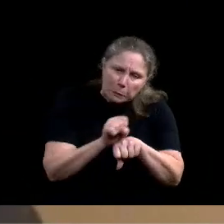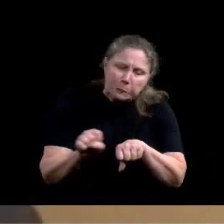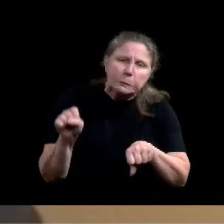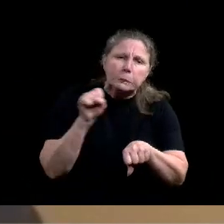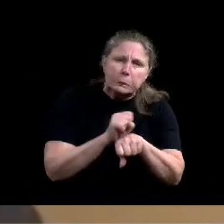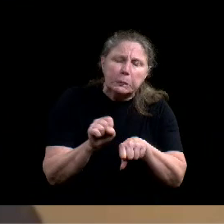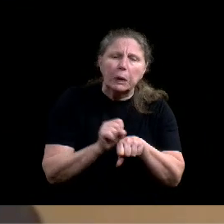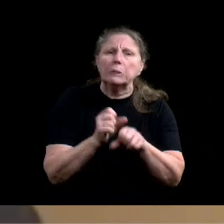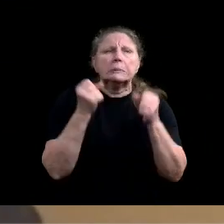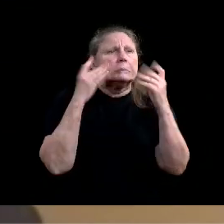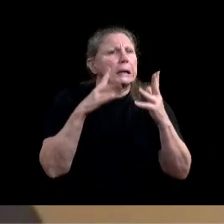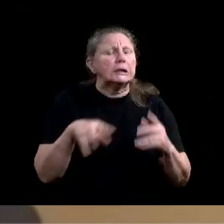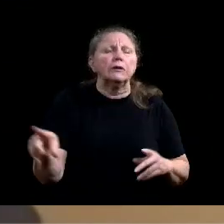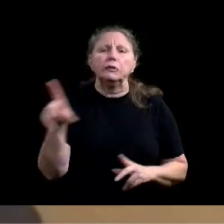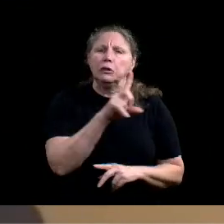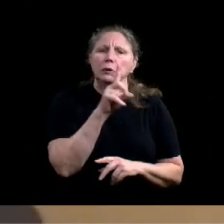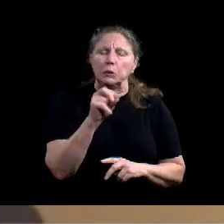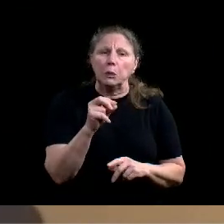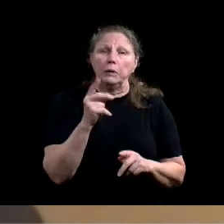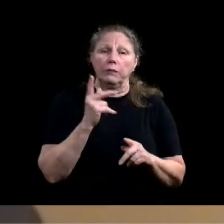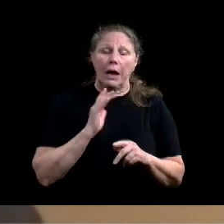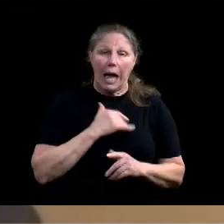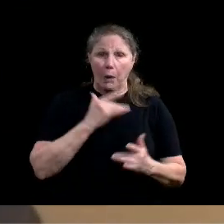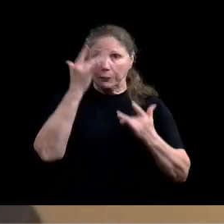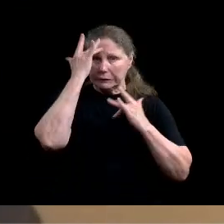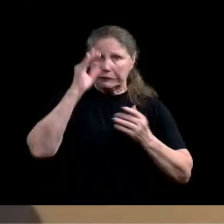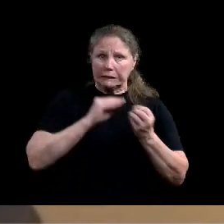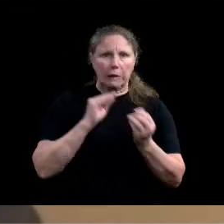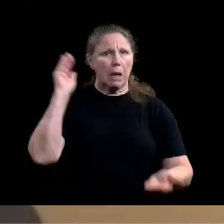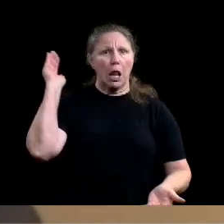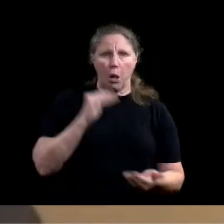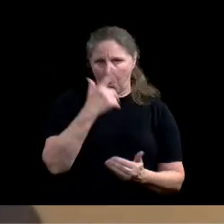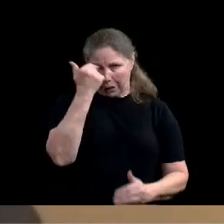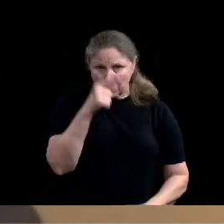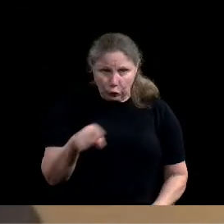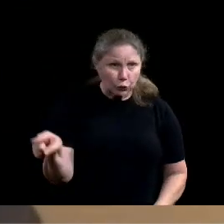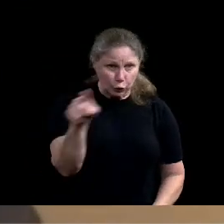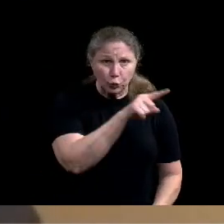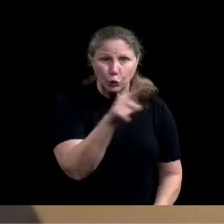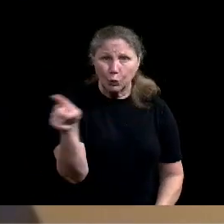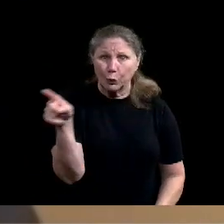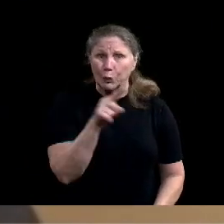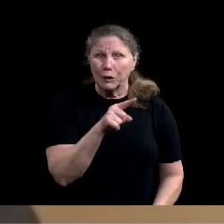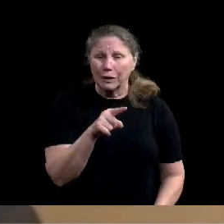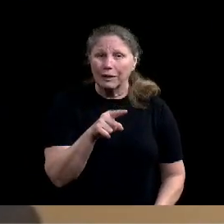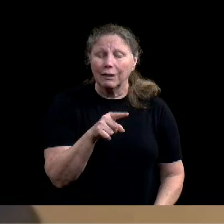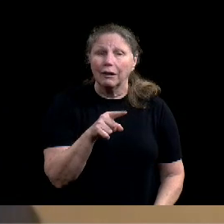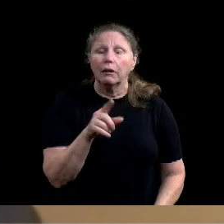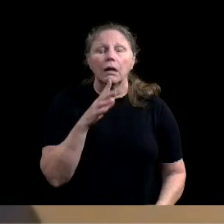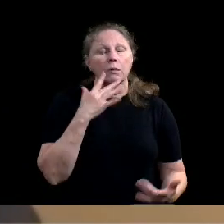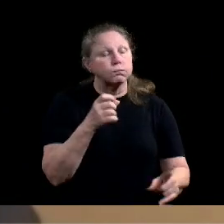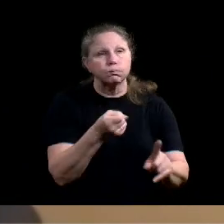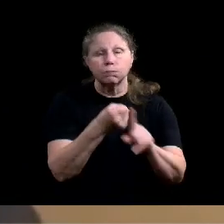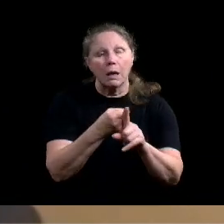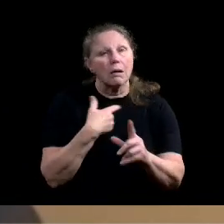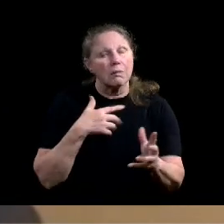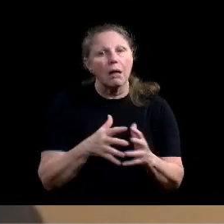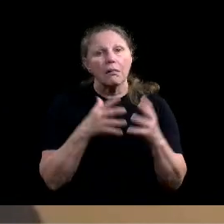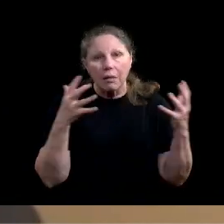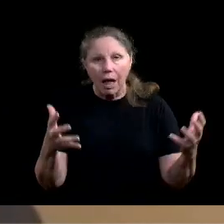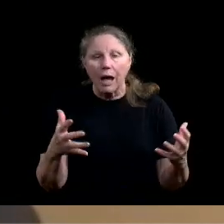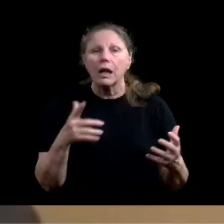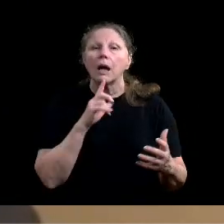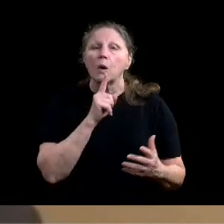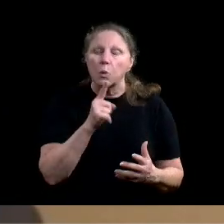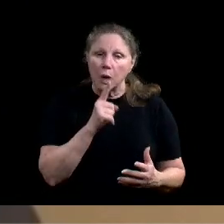rate down here in McLennan County and Waco. It has made a huge difference, and we are in relatively good shape now as we start to